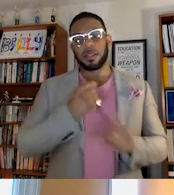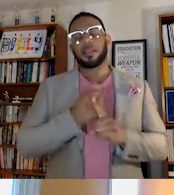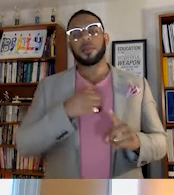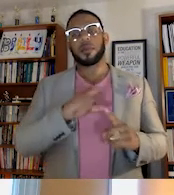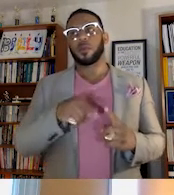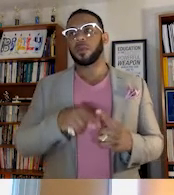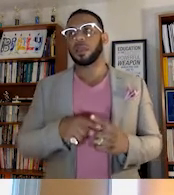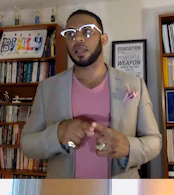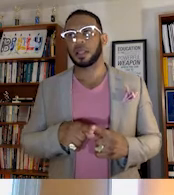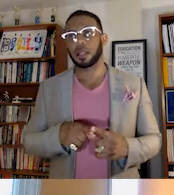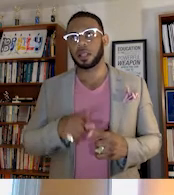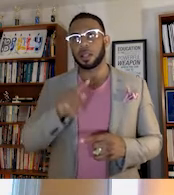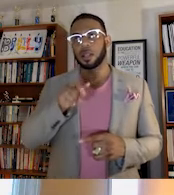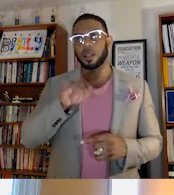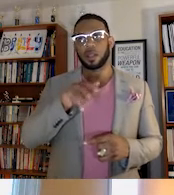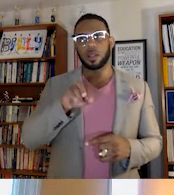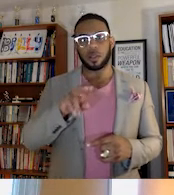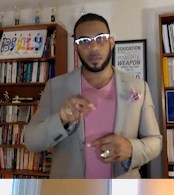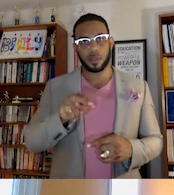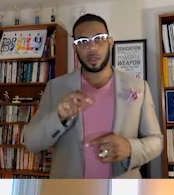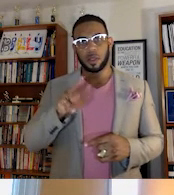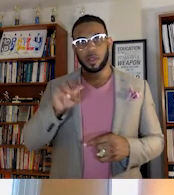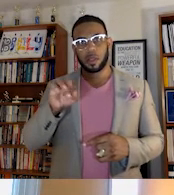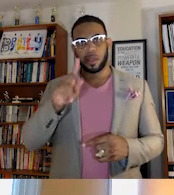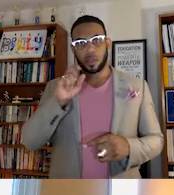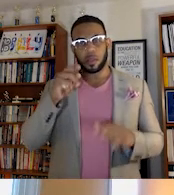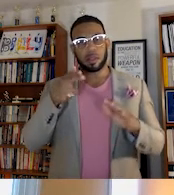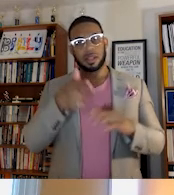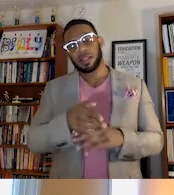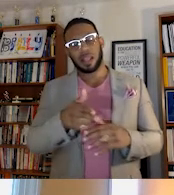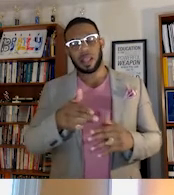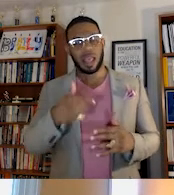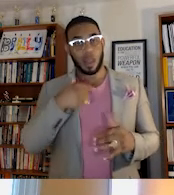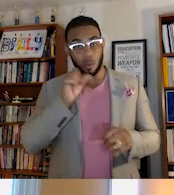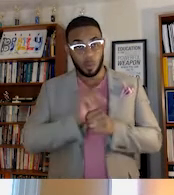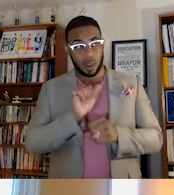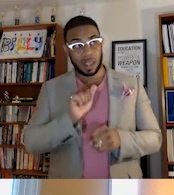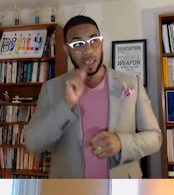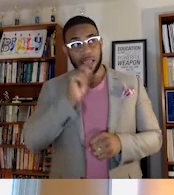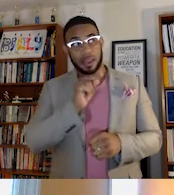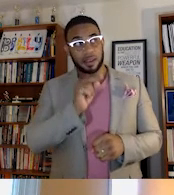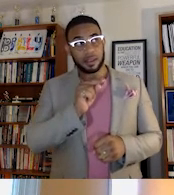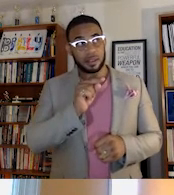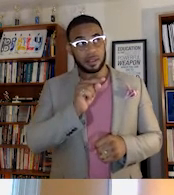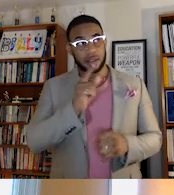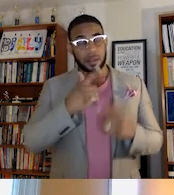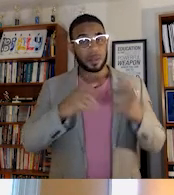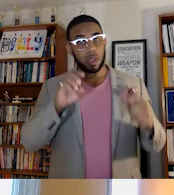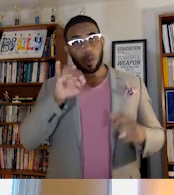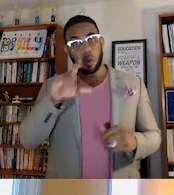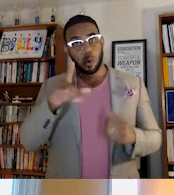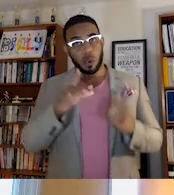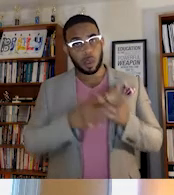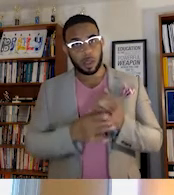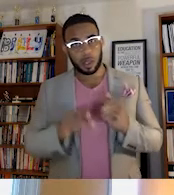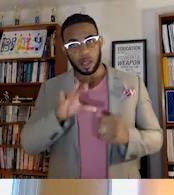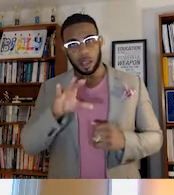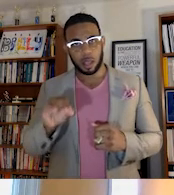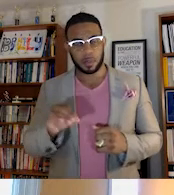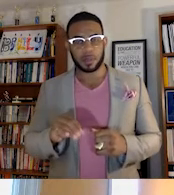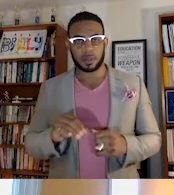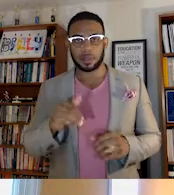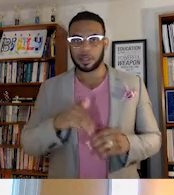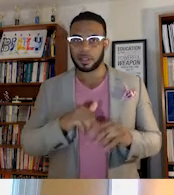when Trayvon Martin was shot, and I was working at a big oil company in